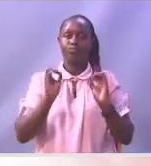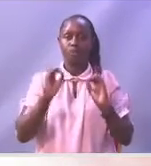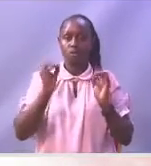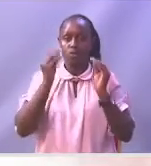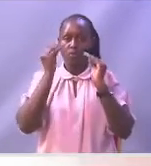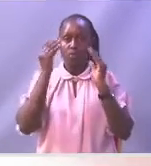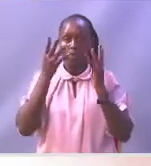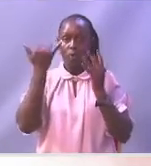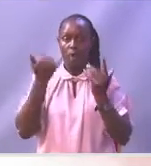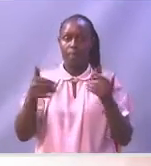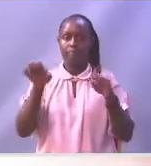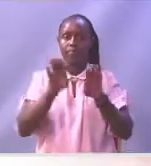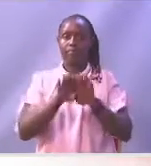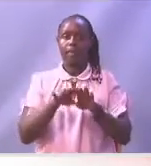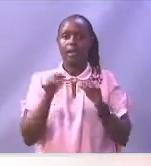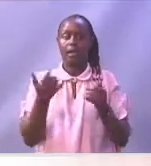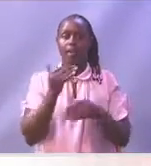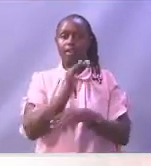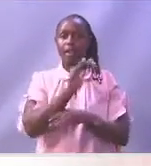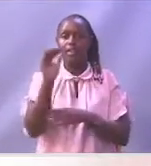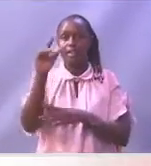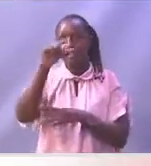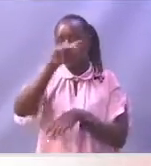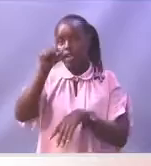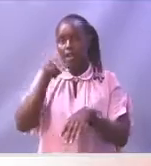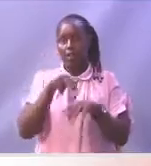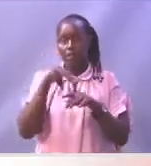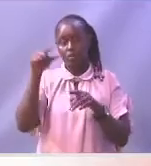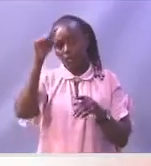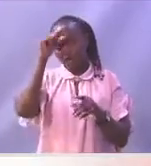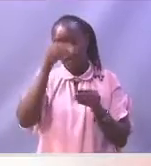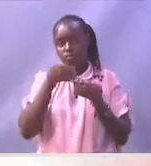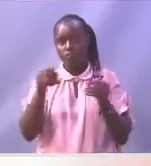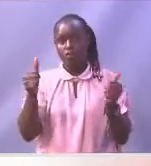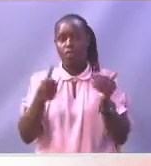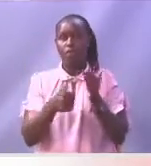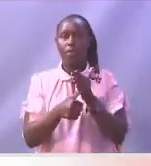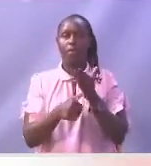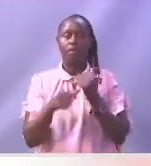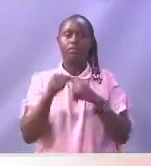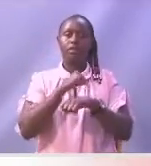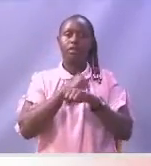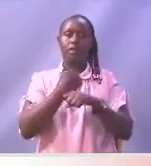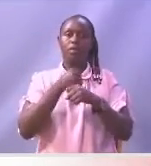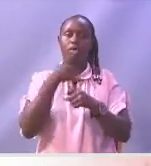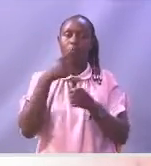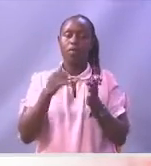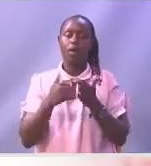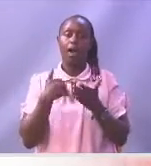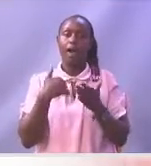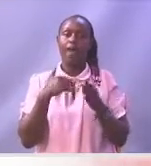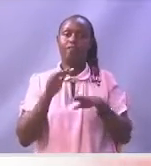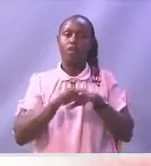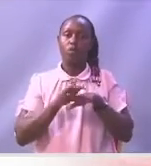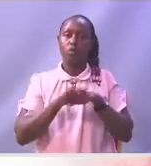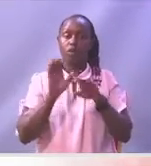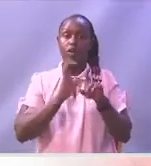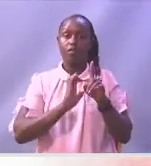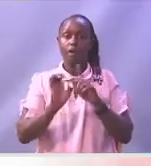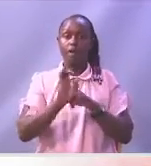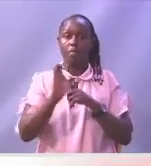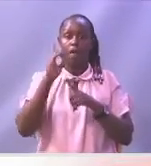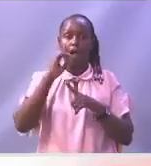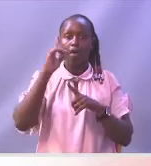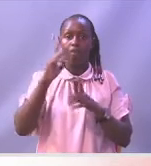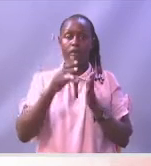The candidates are now urging the national government to help resolve the situation to ensure a conducive environment to enable them sit for